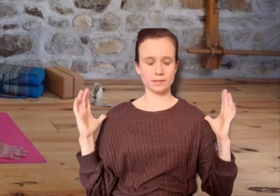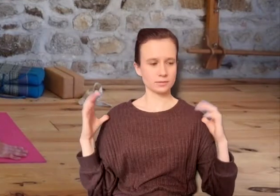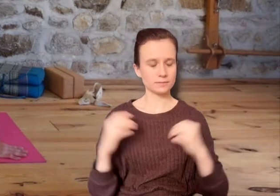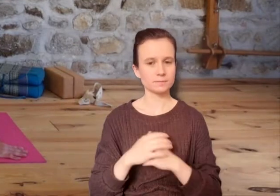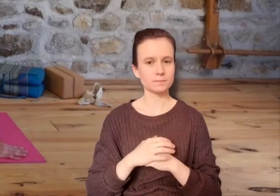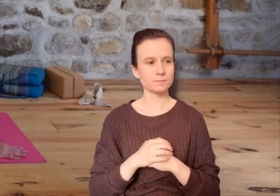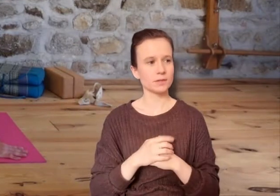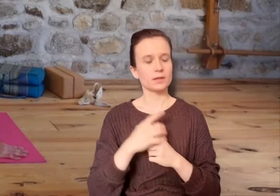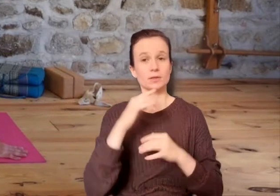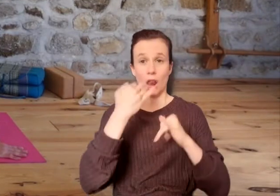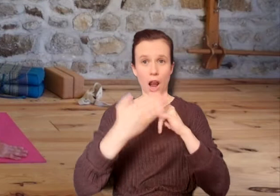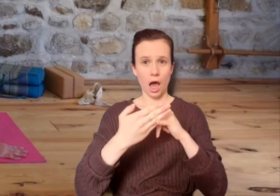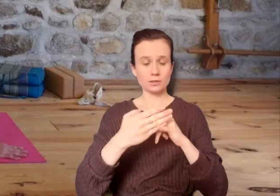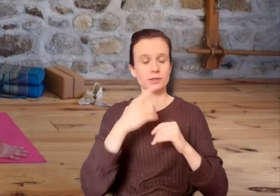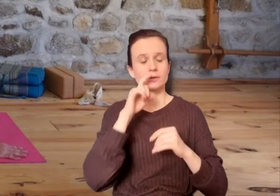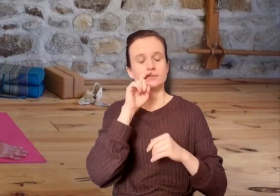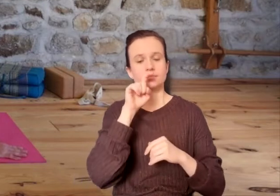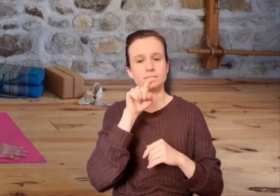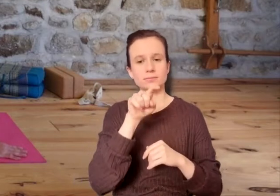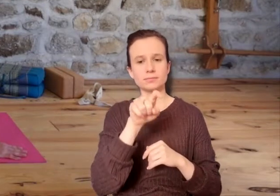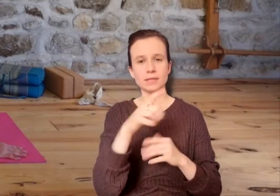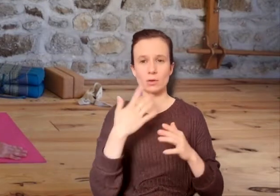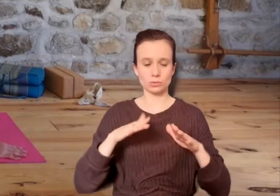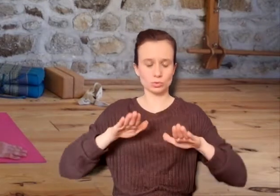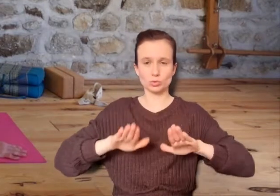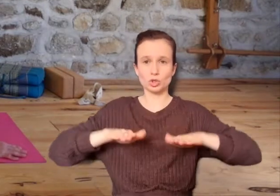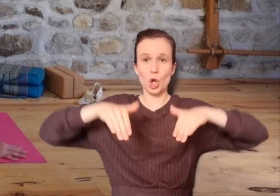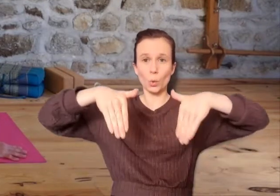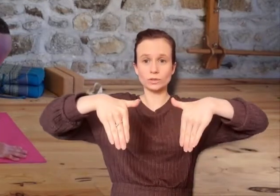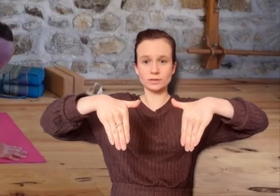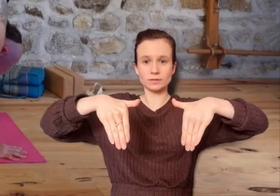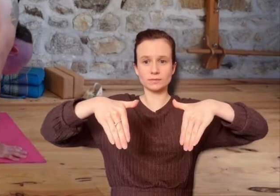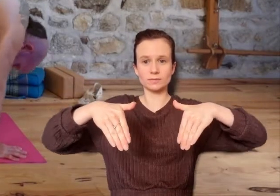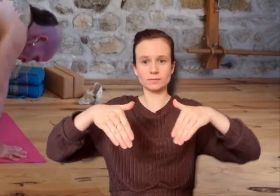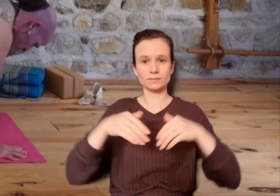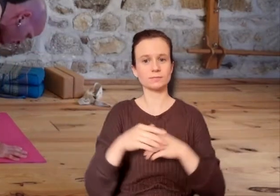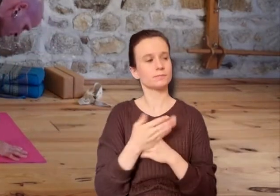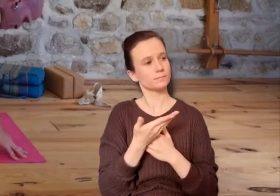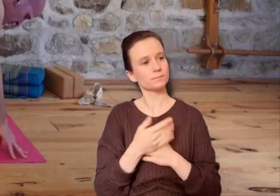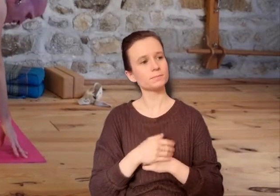Last exhale. Come up onto the toes, step forward, or you can hop forward.